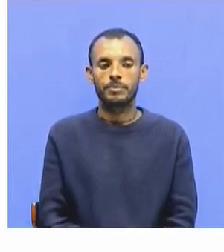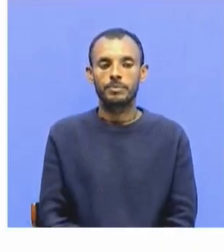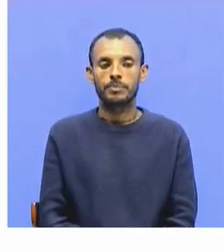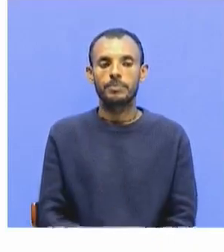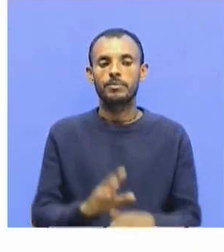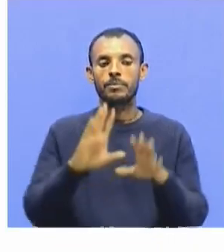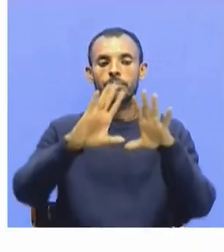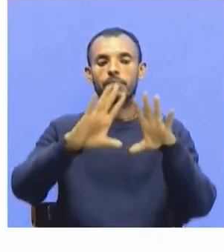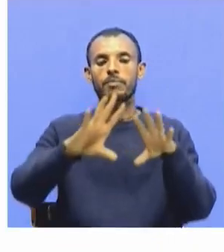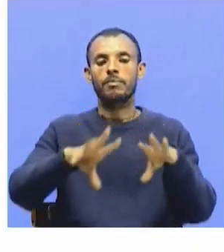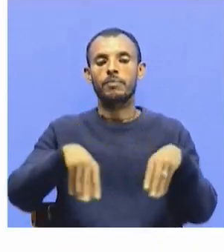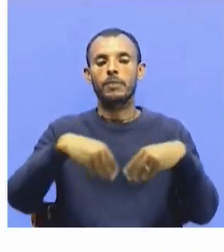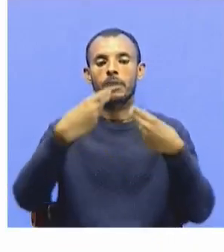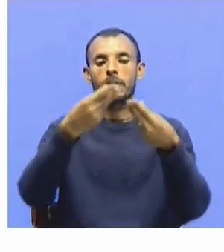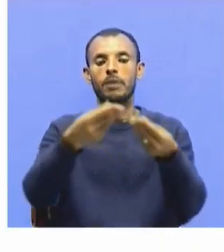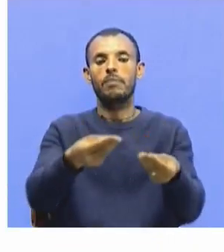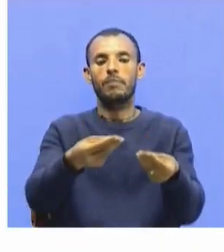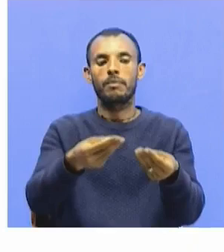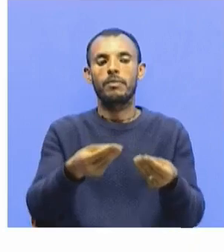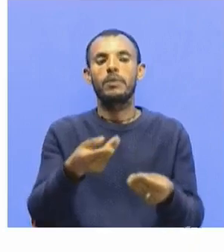Give the ball